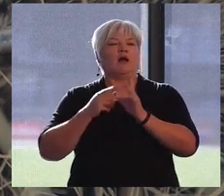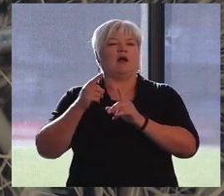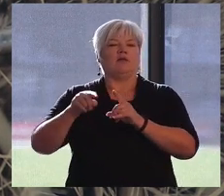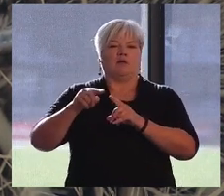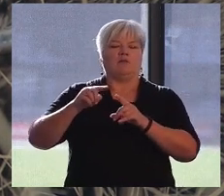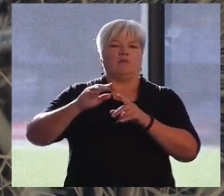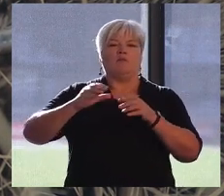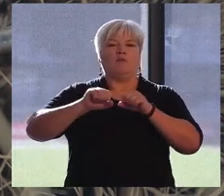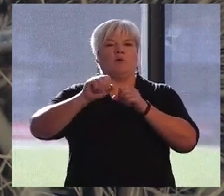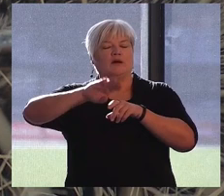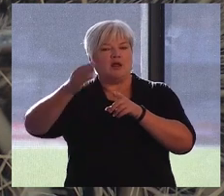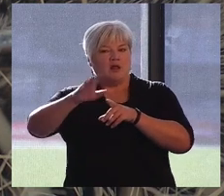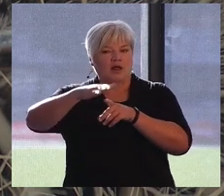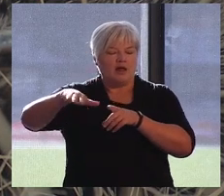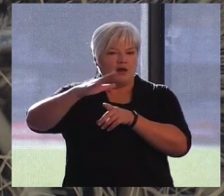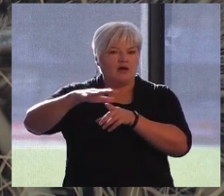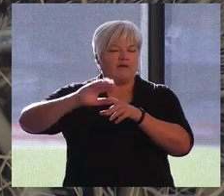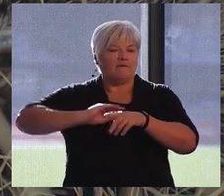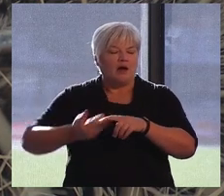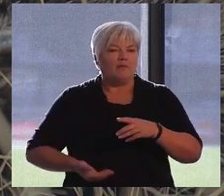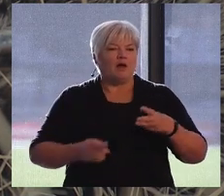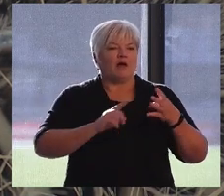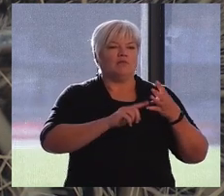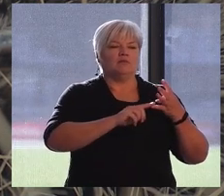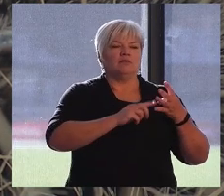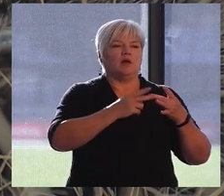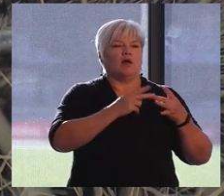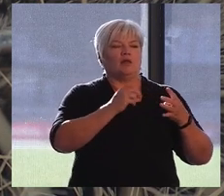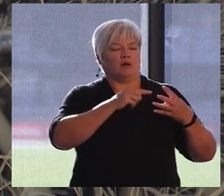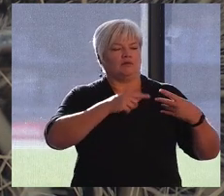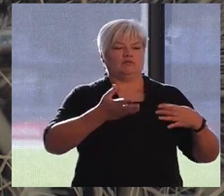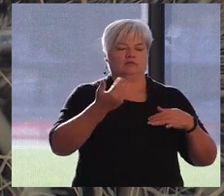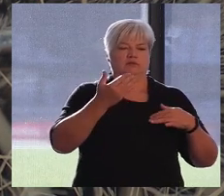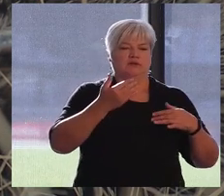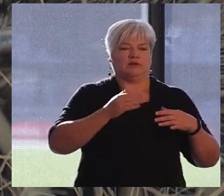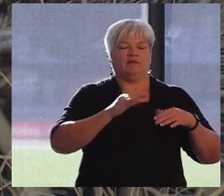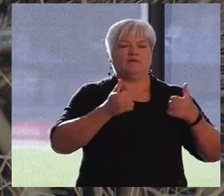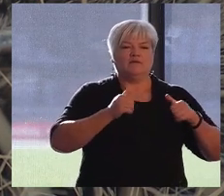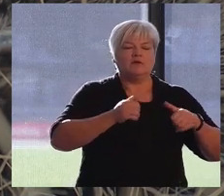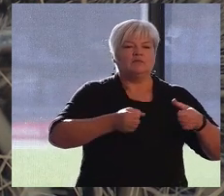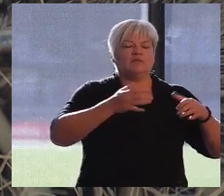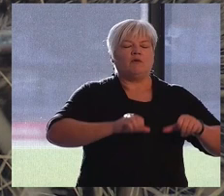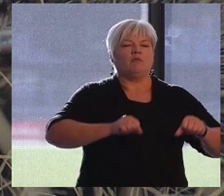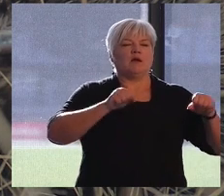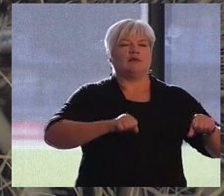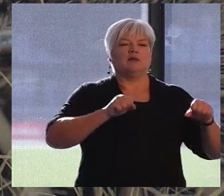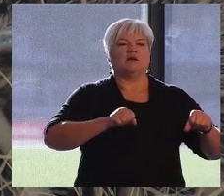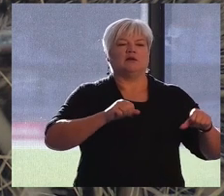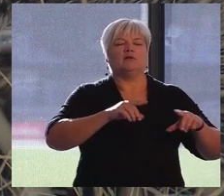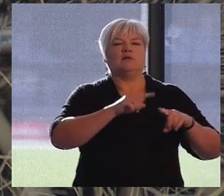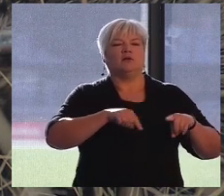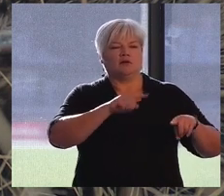Simpson, who's just finished up as National Farmers Federation president. She was right there at the founding summit of Farmers for Climate Action. Our former